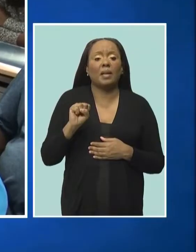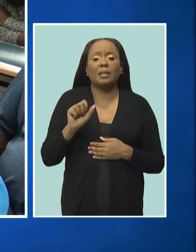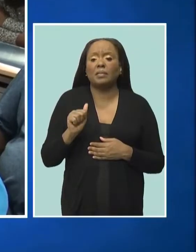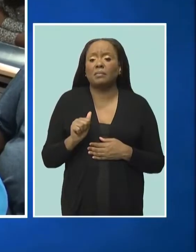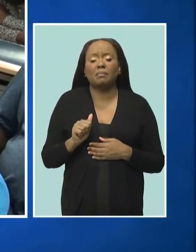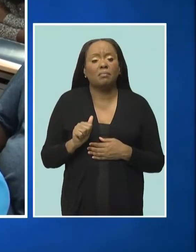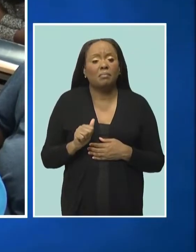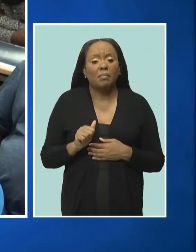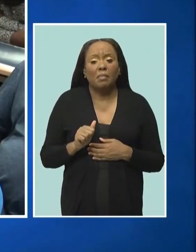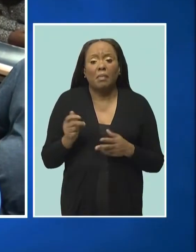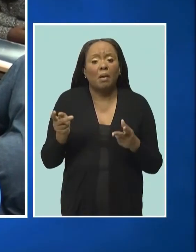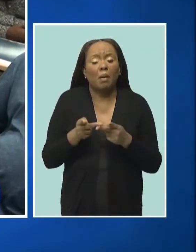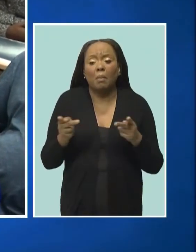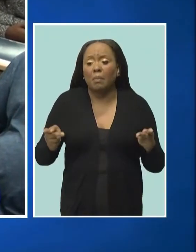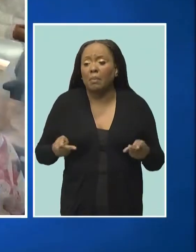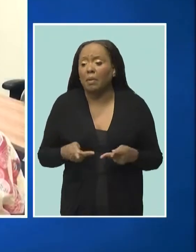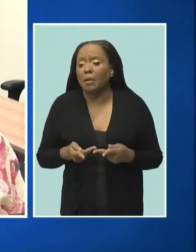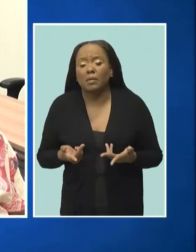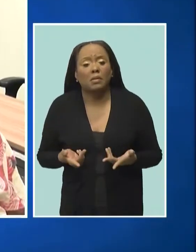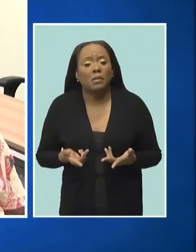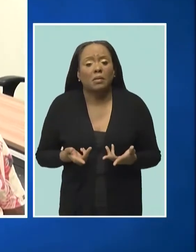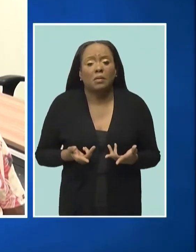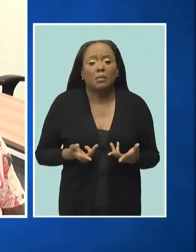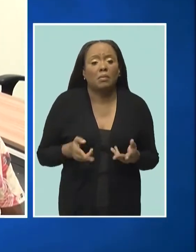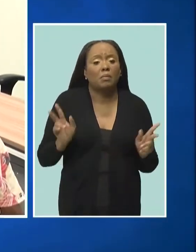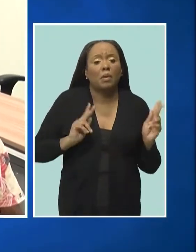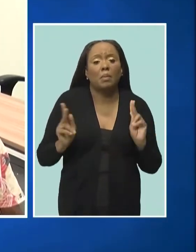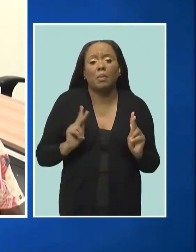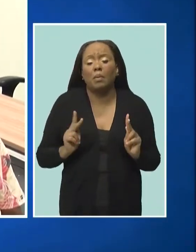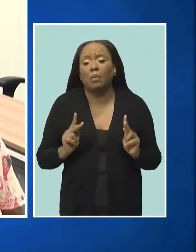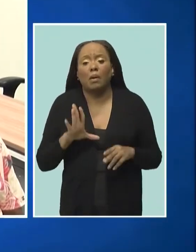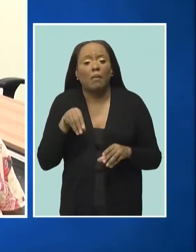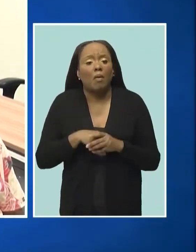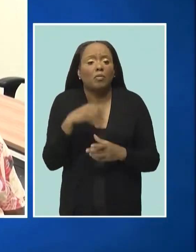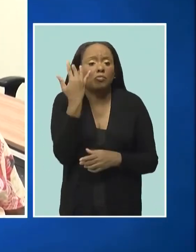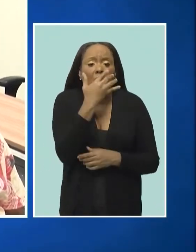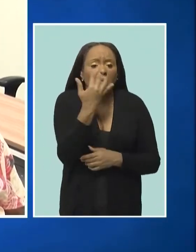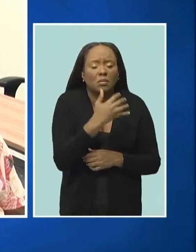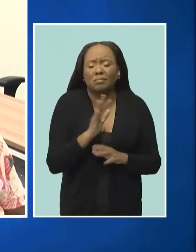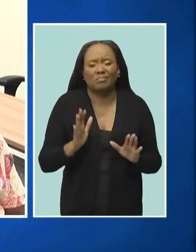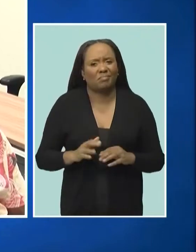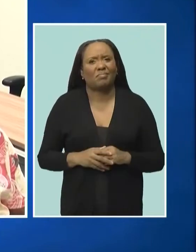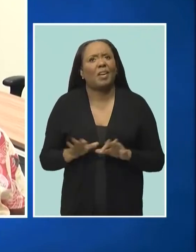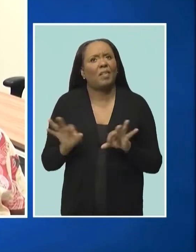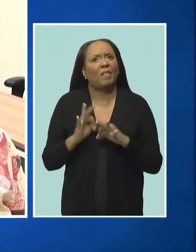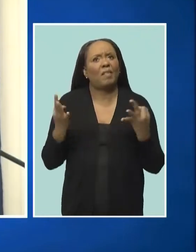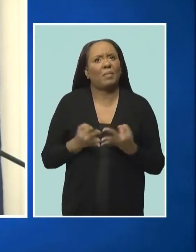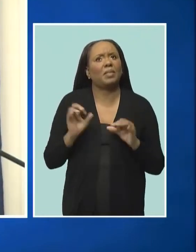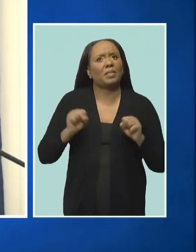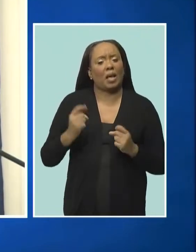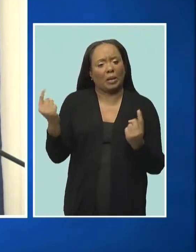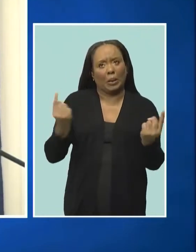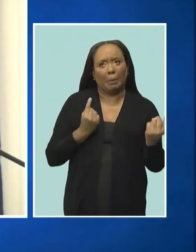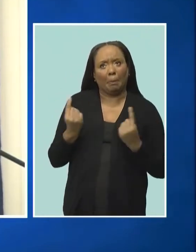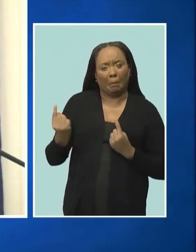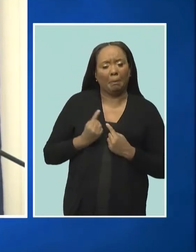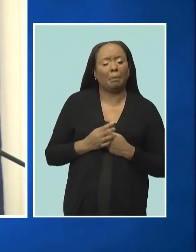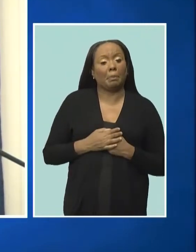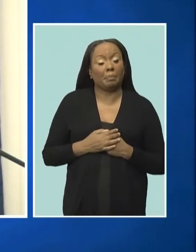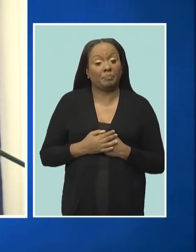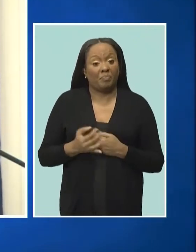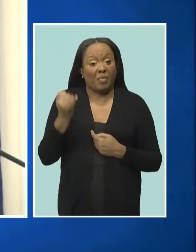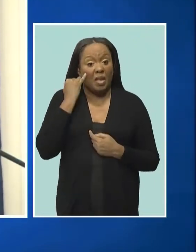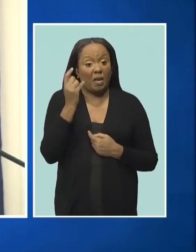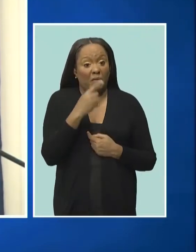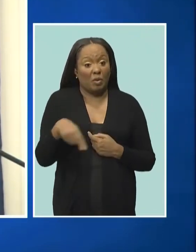who are dealing themselves with drug use, but let families know they can approach NCSA. If you do not know how to